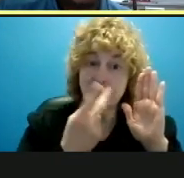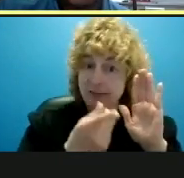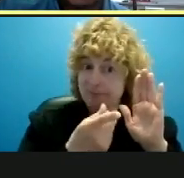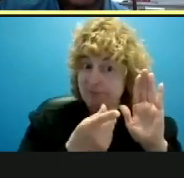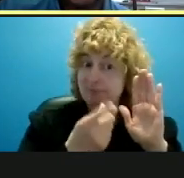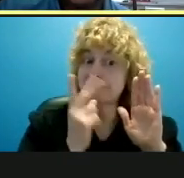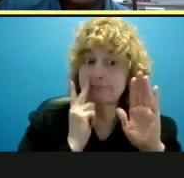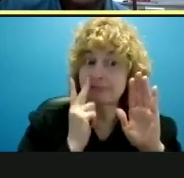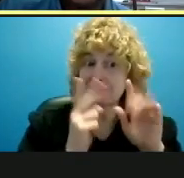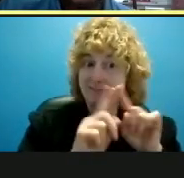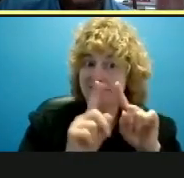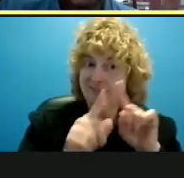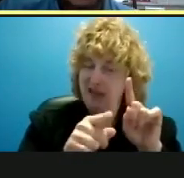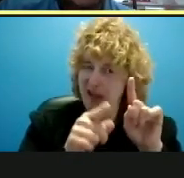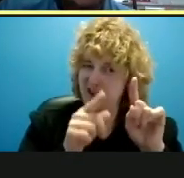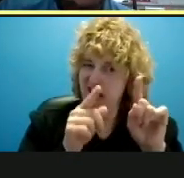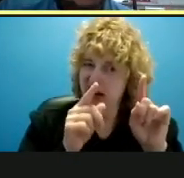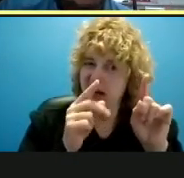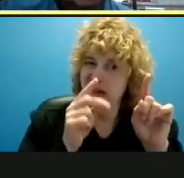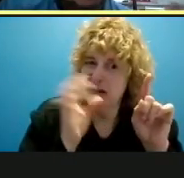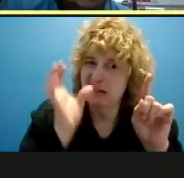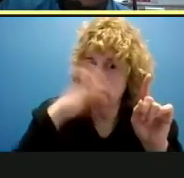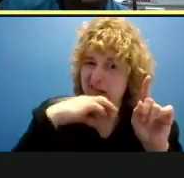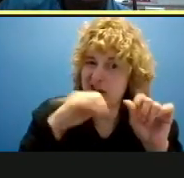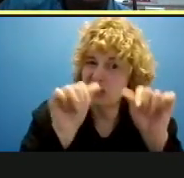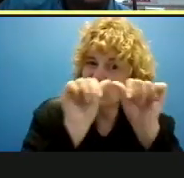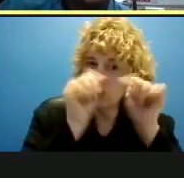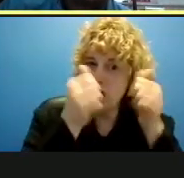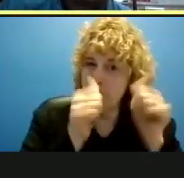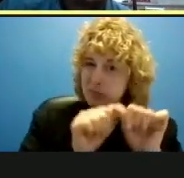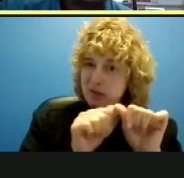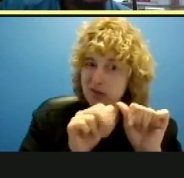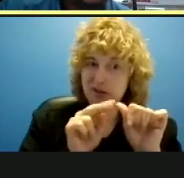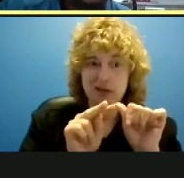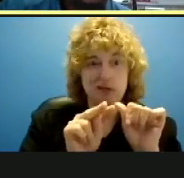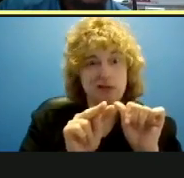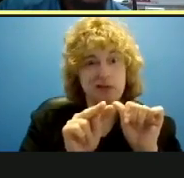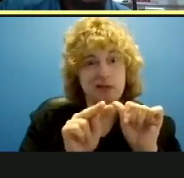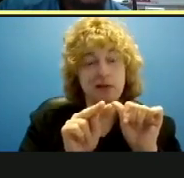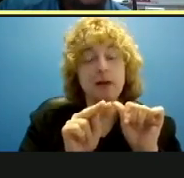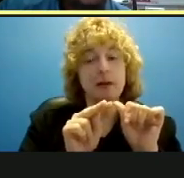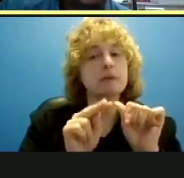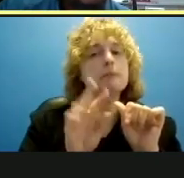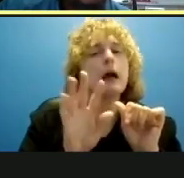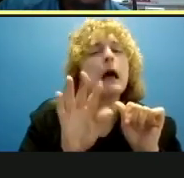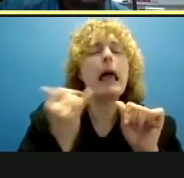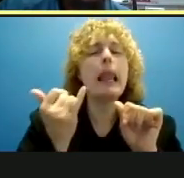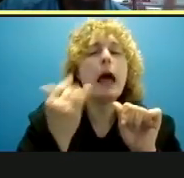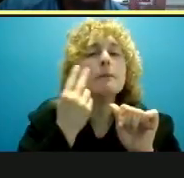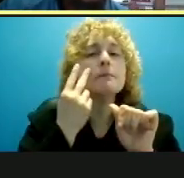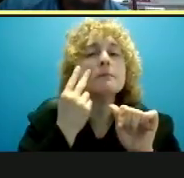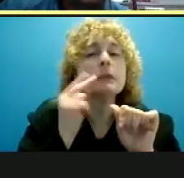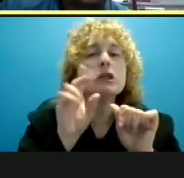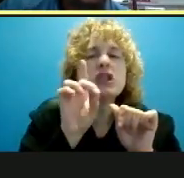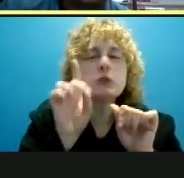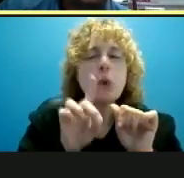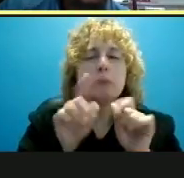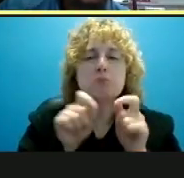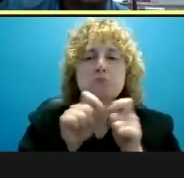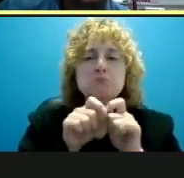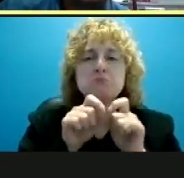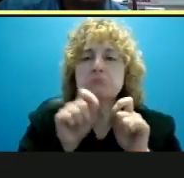Those funny shapes. And to make it more personal. Next, please. I want to talk about Detroit and Southwest Detroit. So, this picture